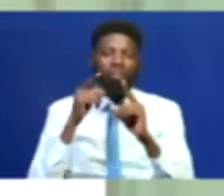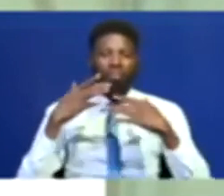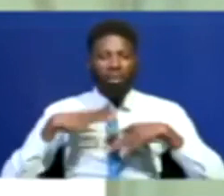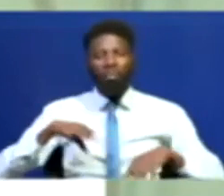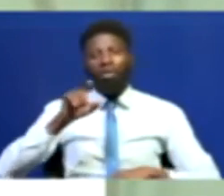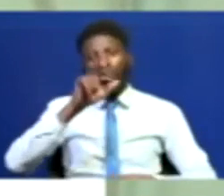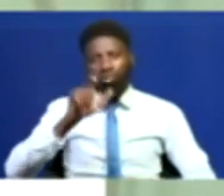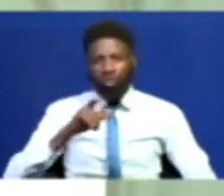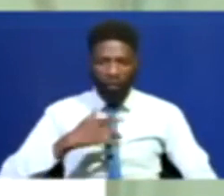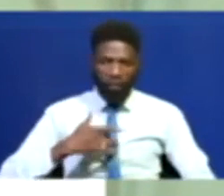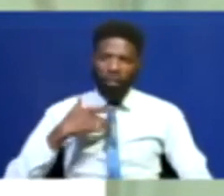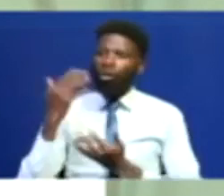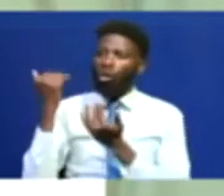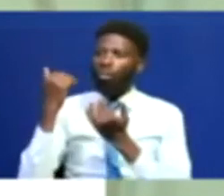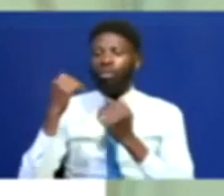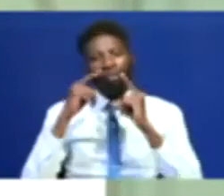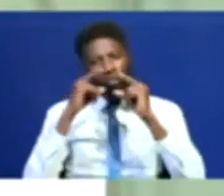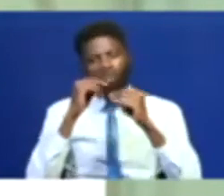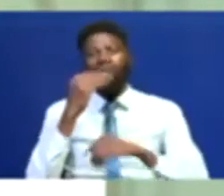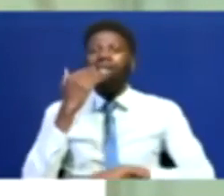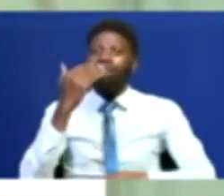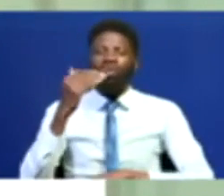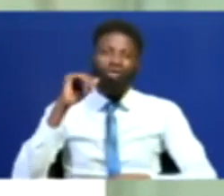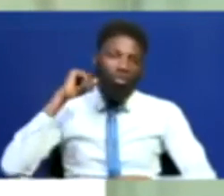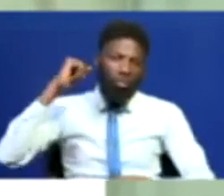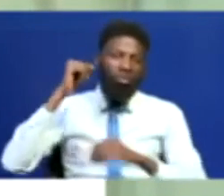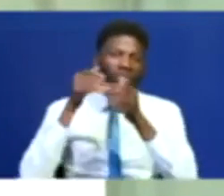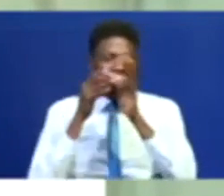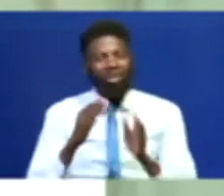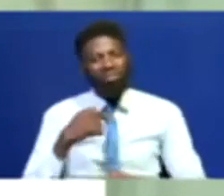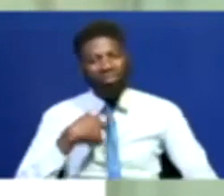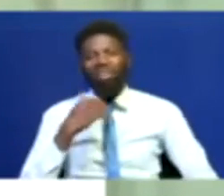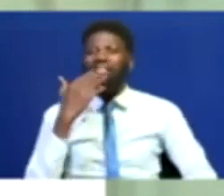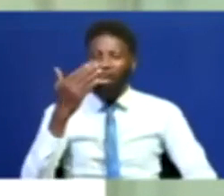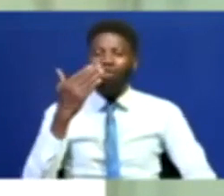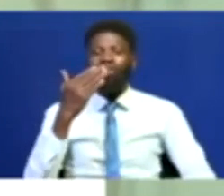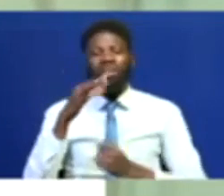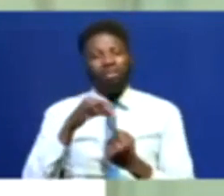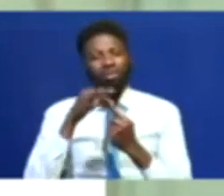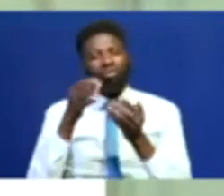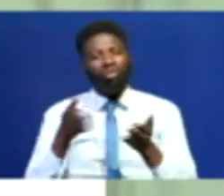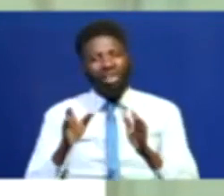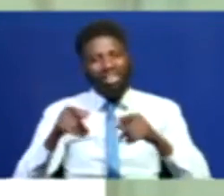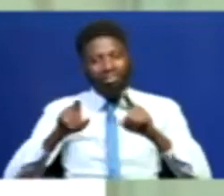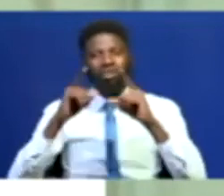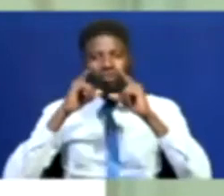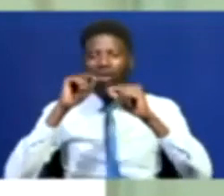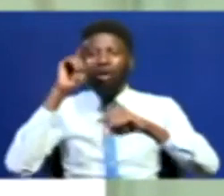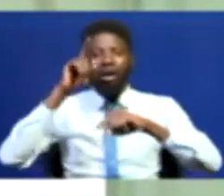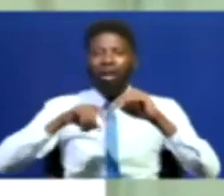region. We want to say thank you. Our political leaders, I want to thank you in a special way, because you said you cannot remain in